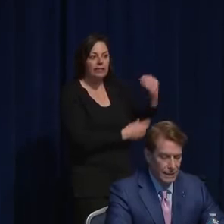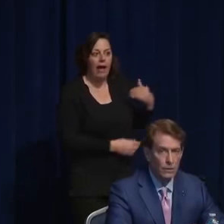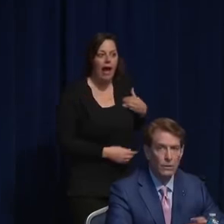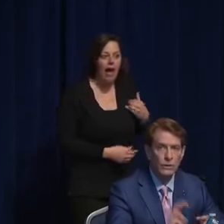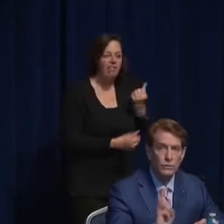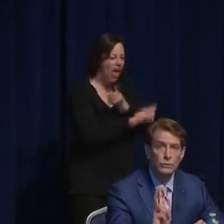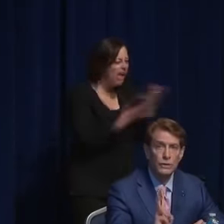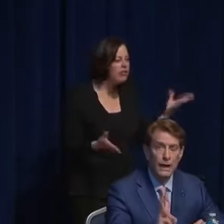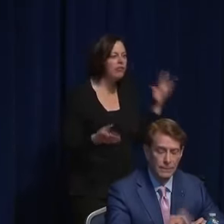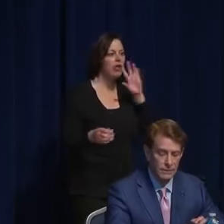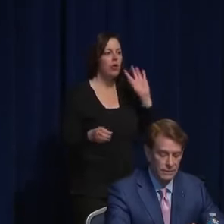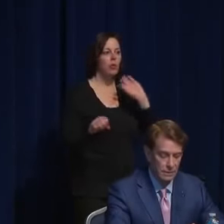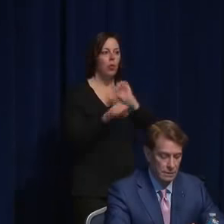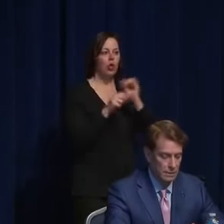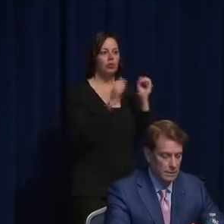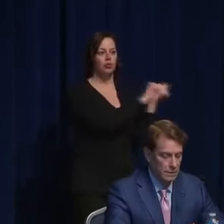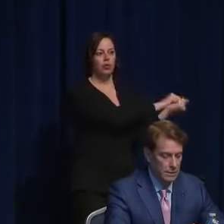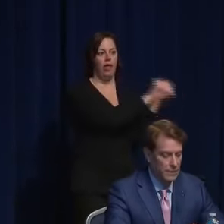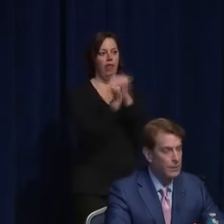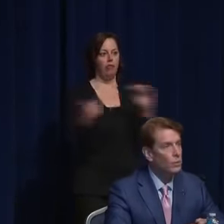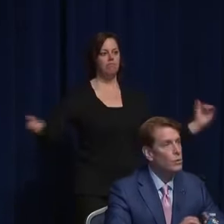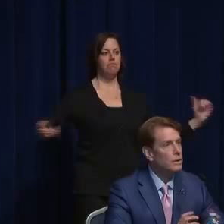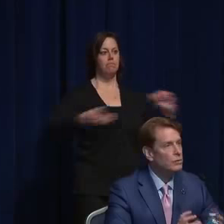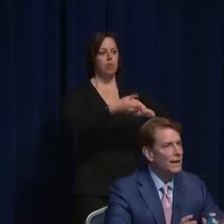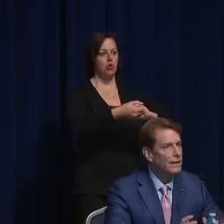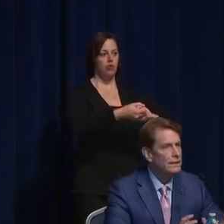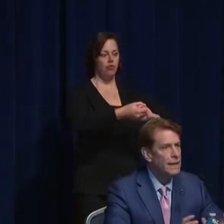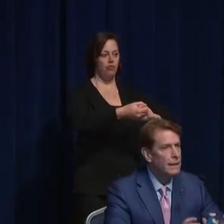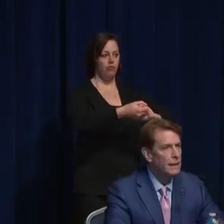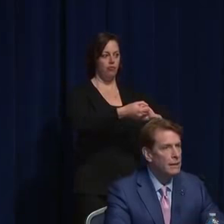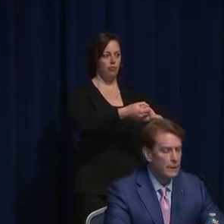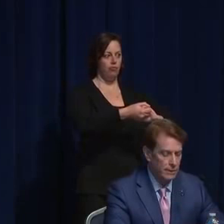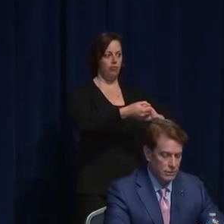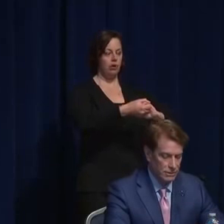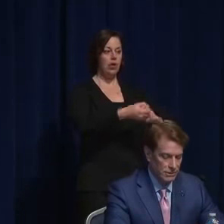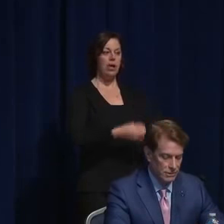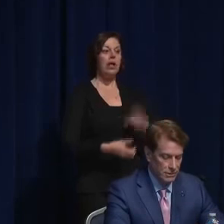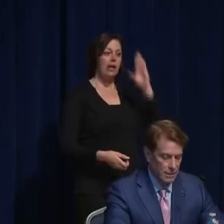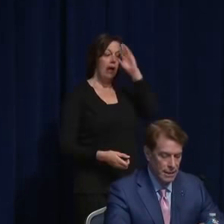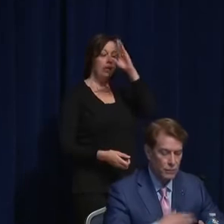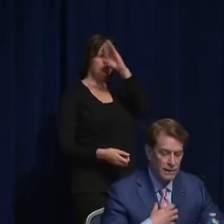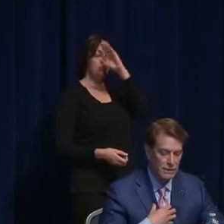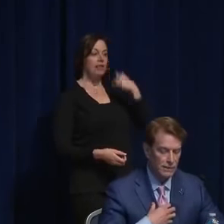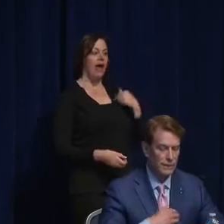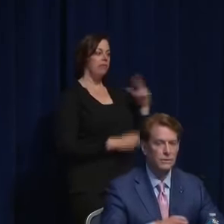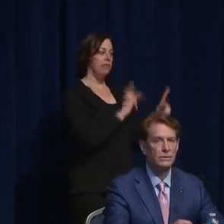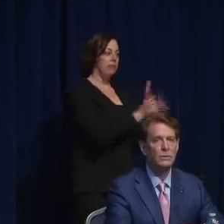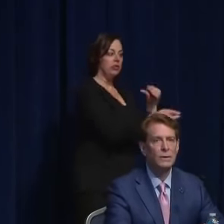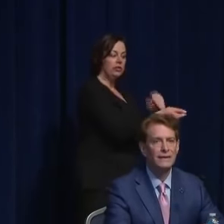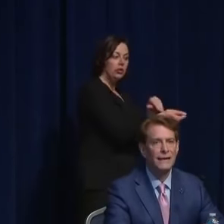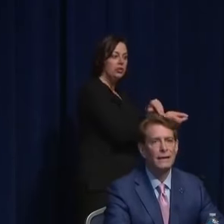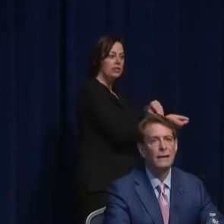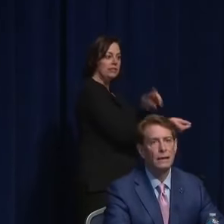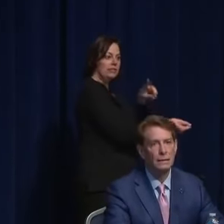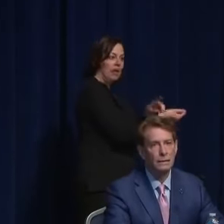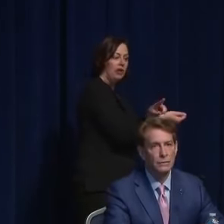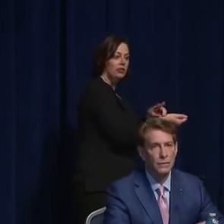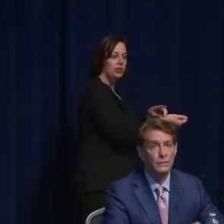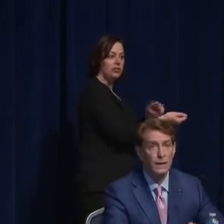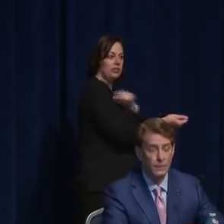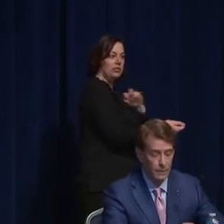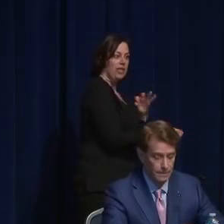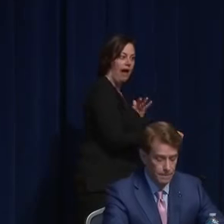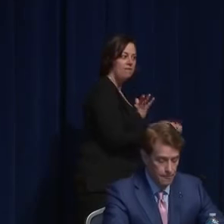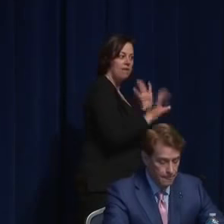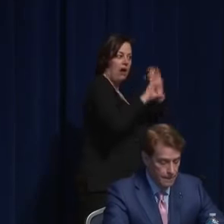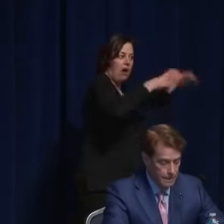today, there are only two jobs: the people who are directly taking care of patients and the rest of us who are taking care of those